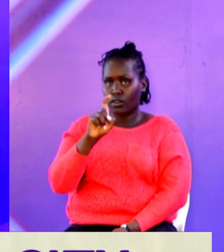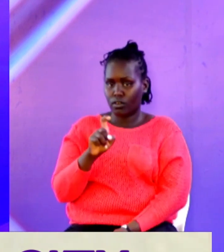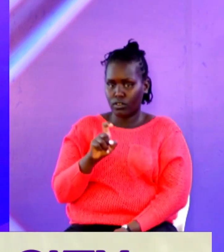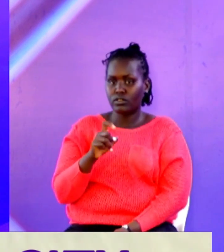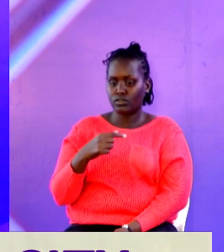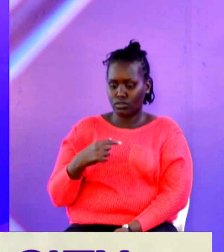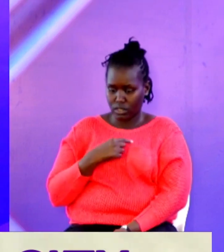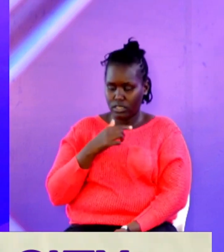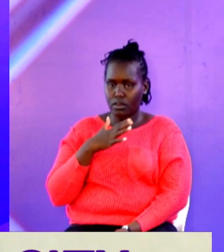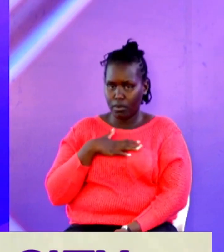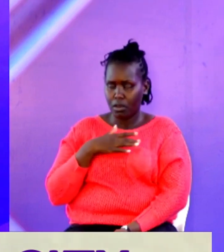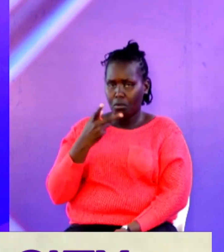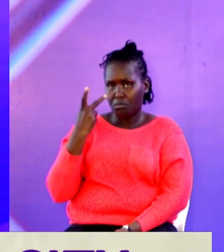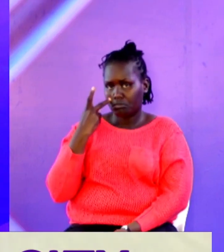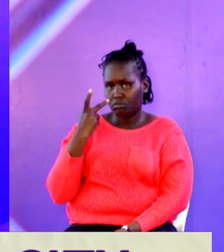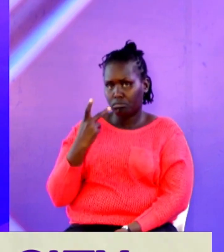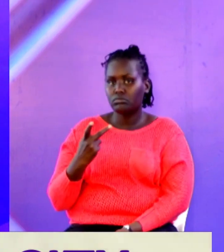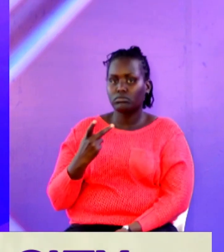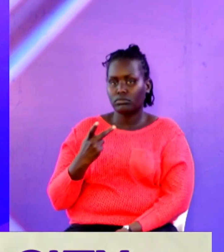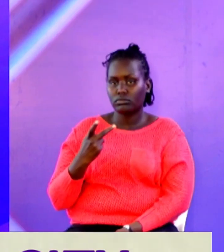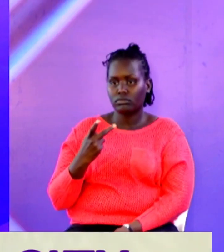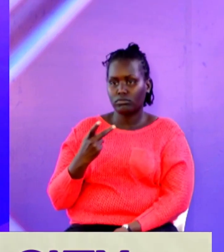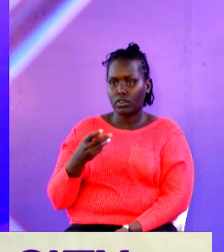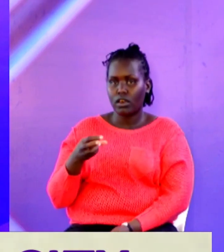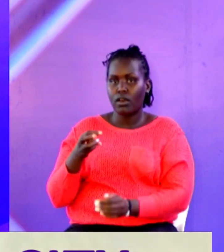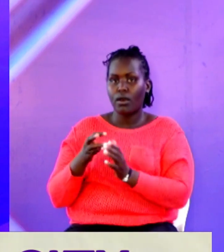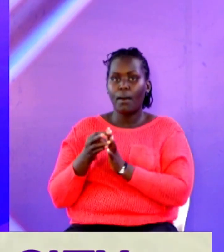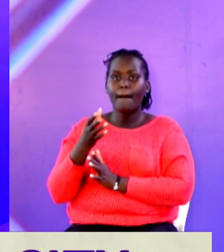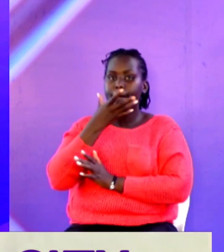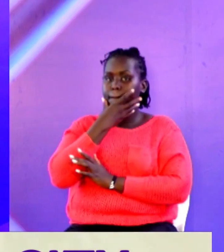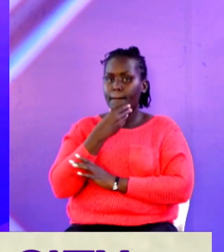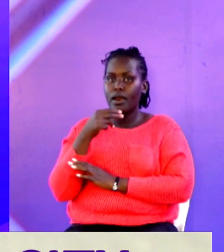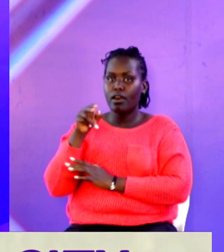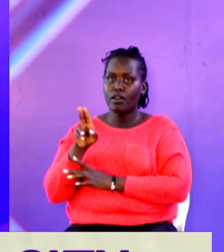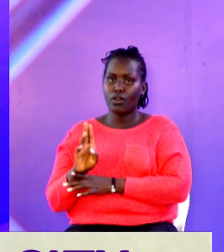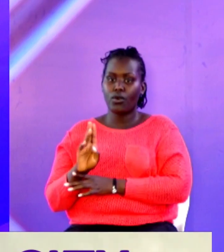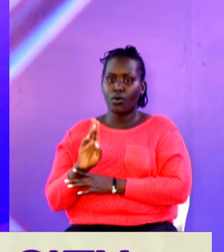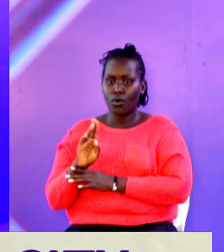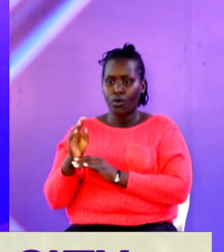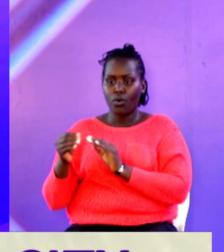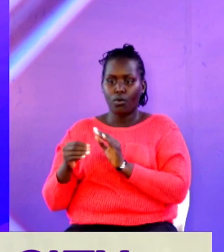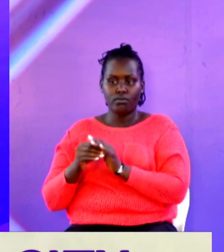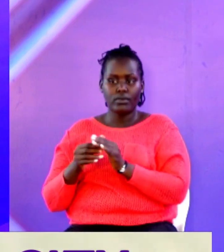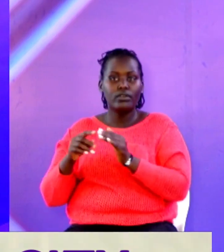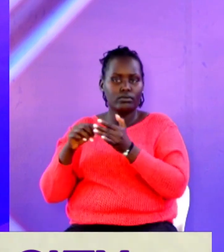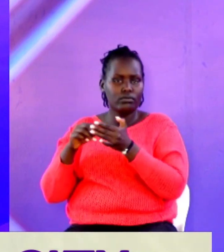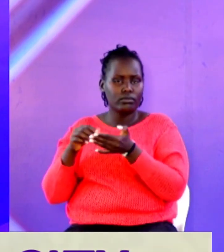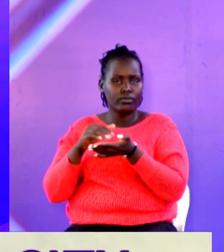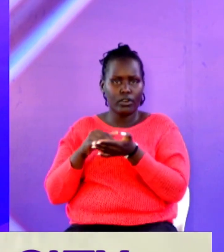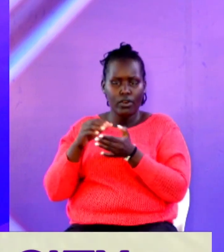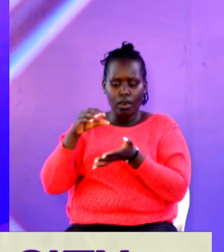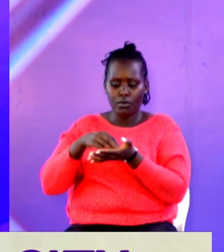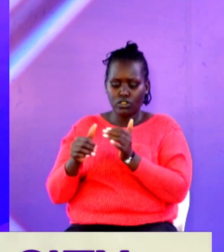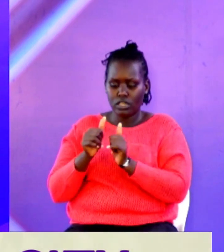my guest, do you see Manchester United rising from the position they finished last season? Because this is the